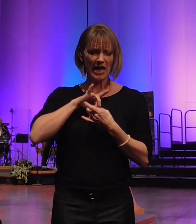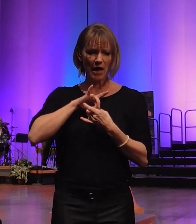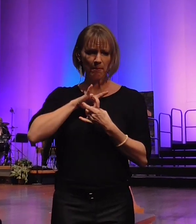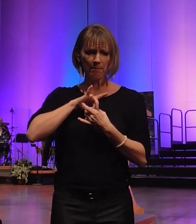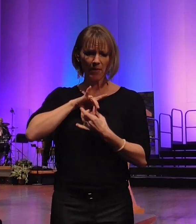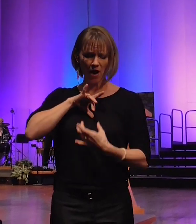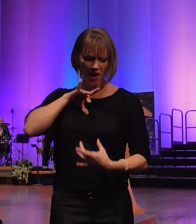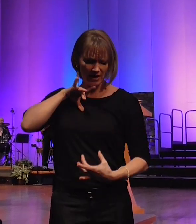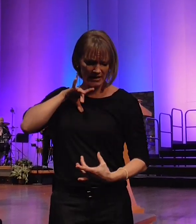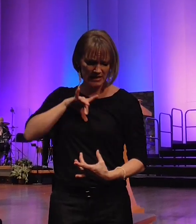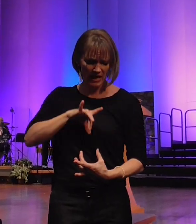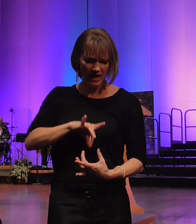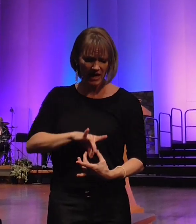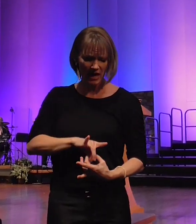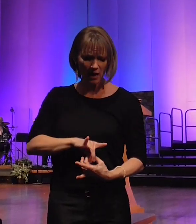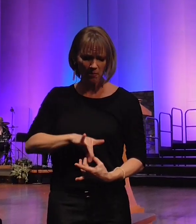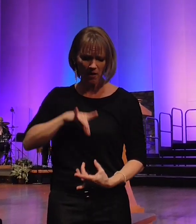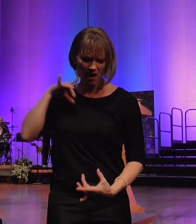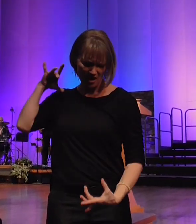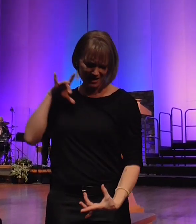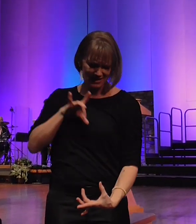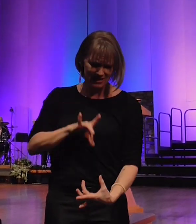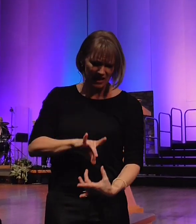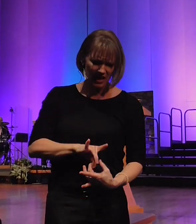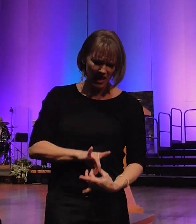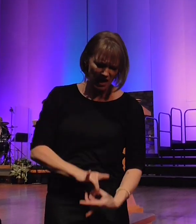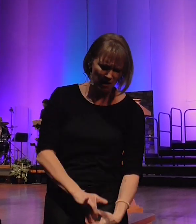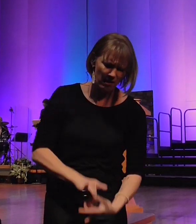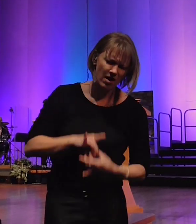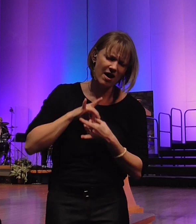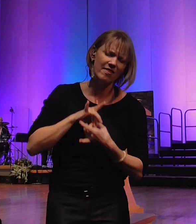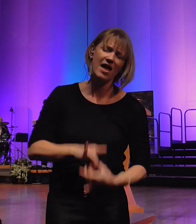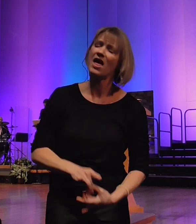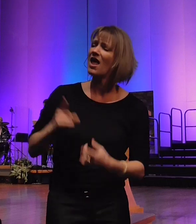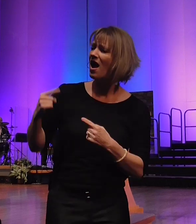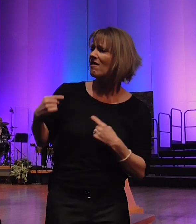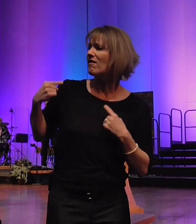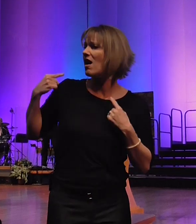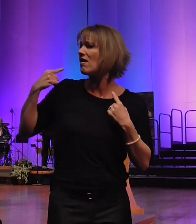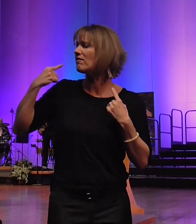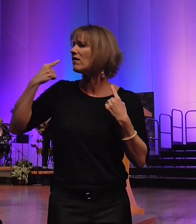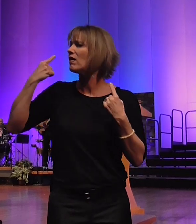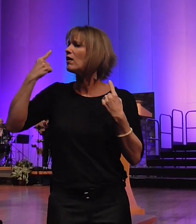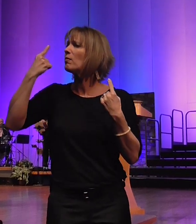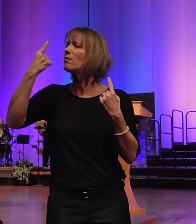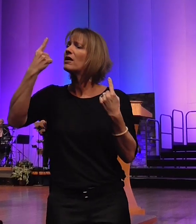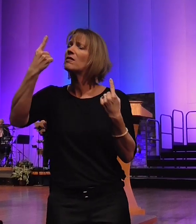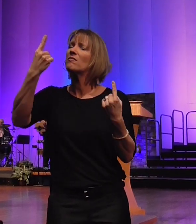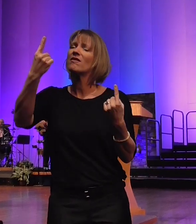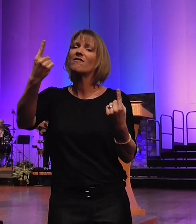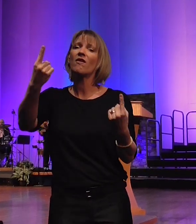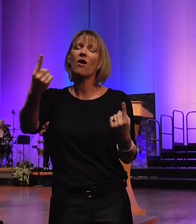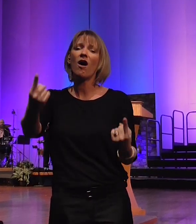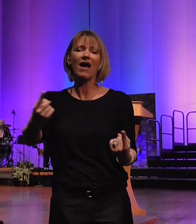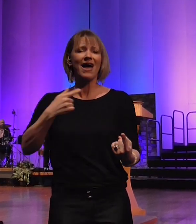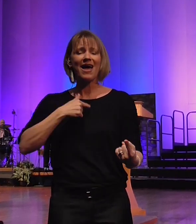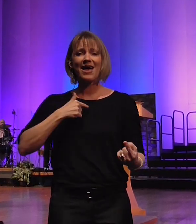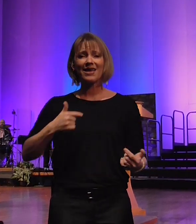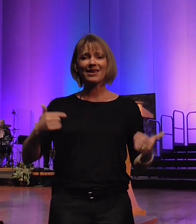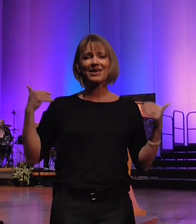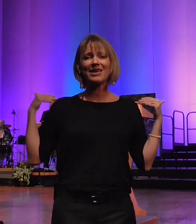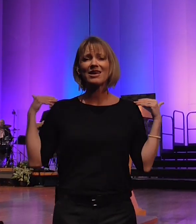go, deeper, deeper, deeper than I've ever been